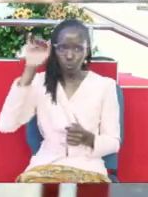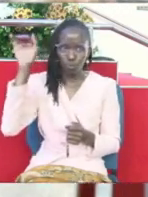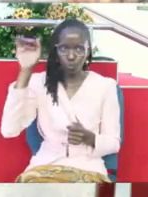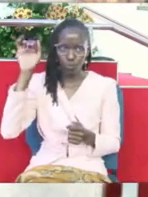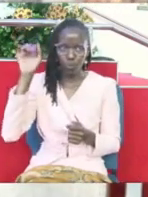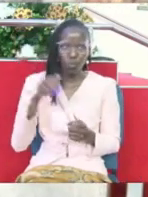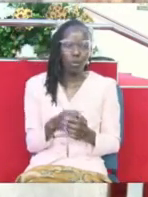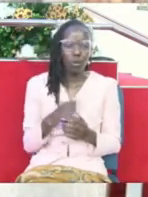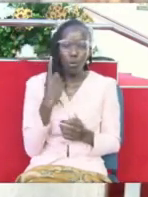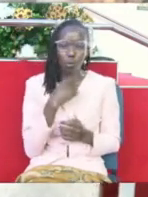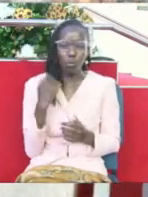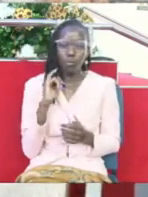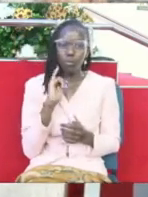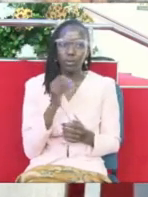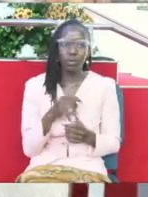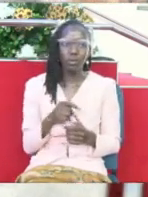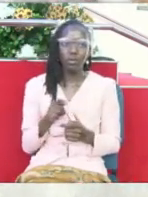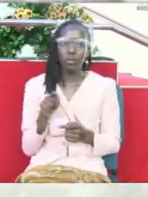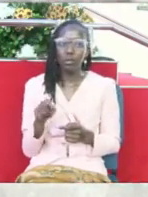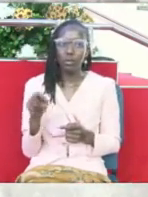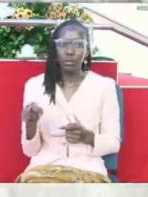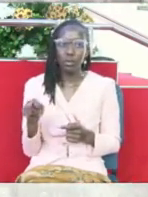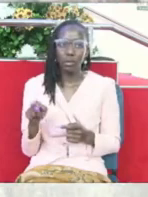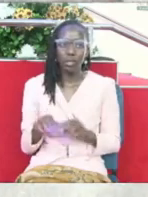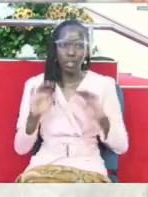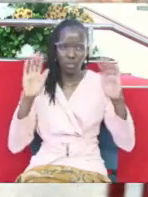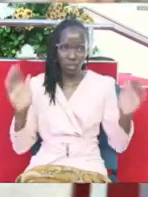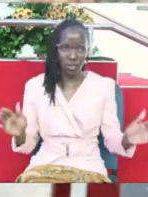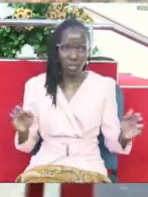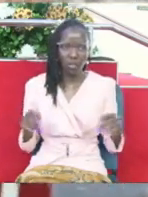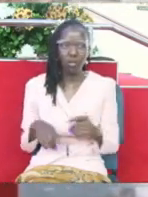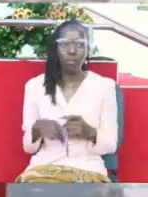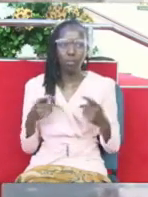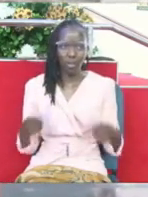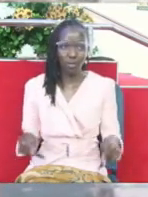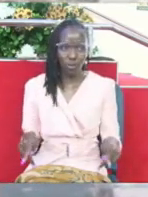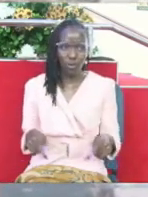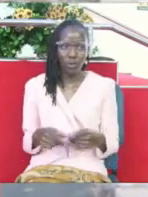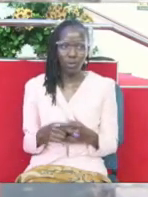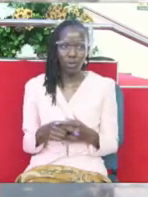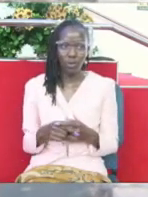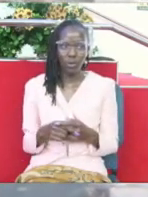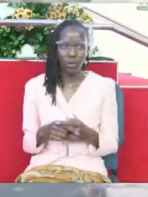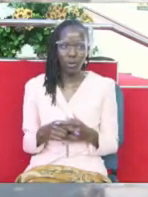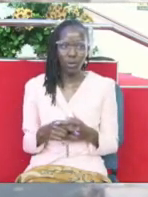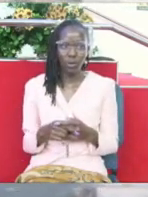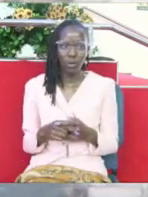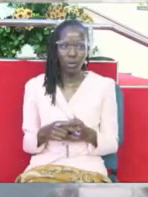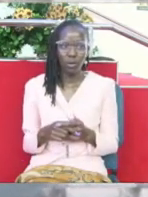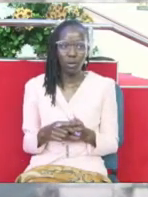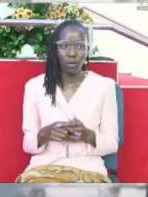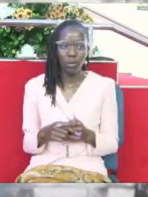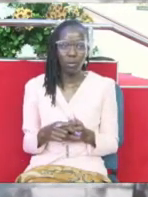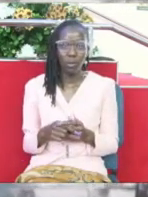had interacted with God in the wilderness. Daudi alikuwa ameingiliana na huyu Mungu pale nyikani. As it took care of the